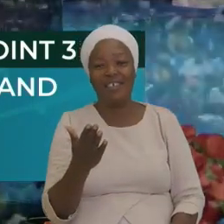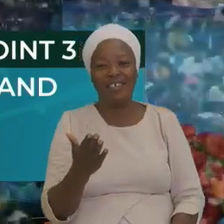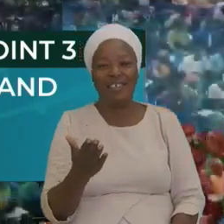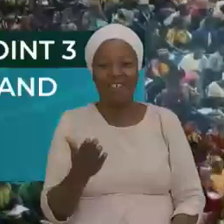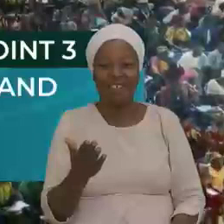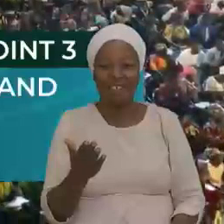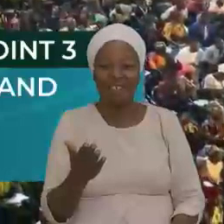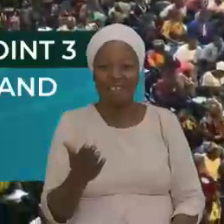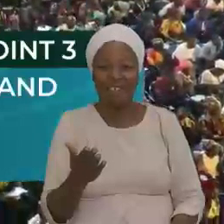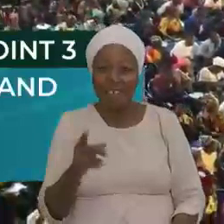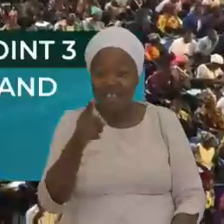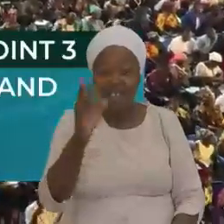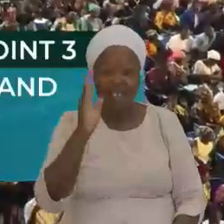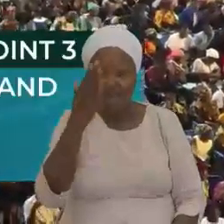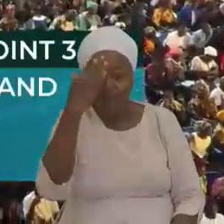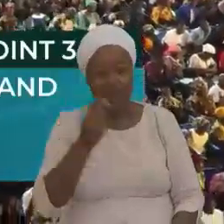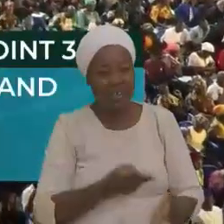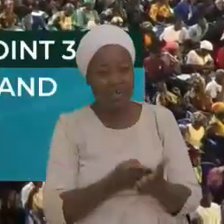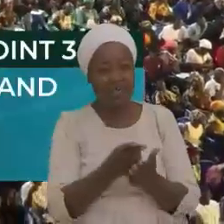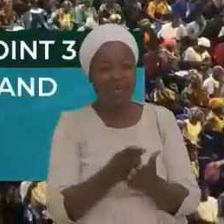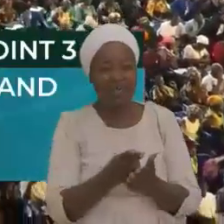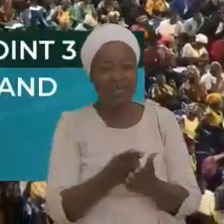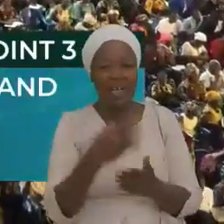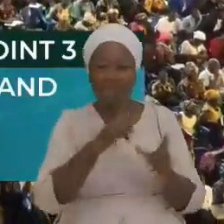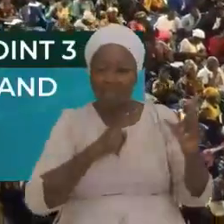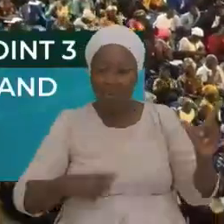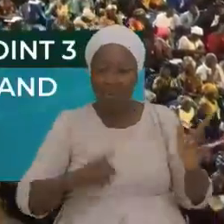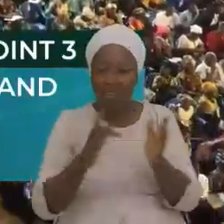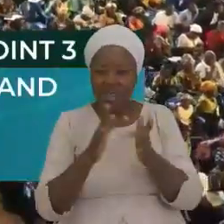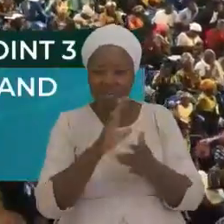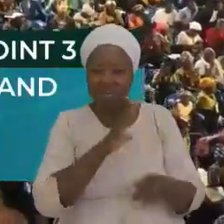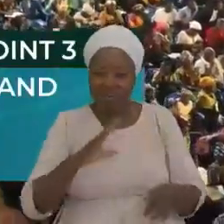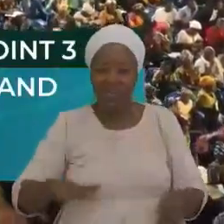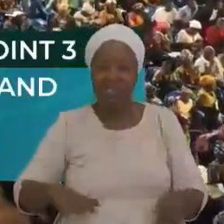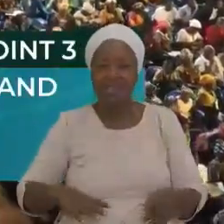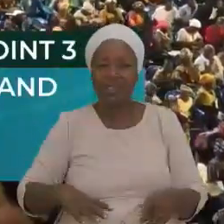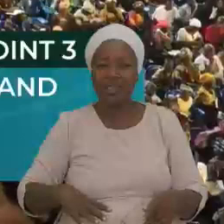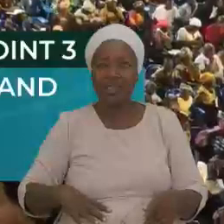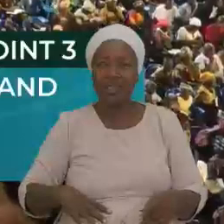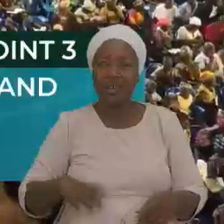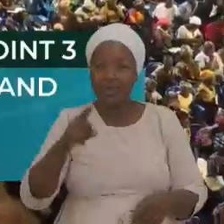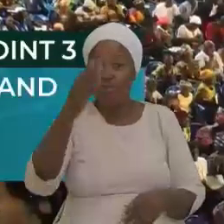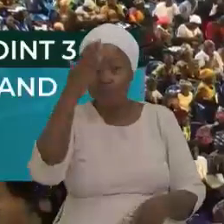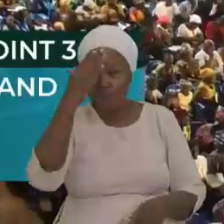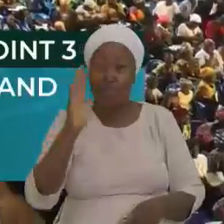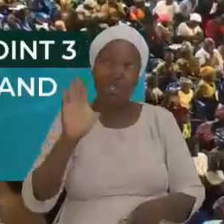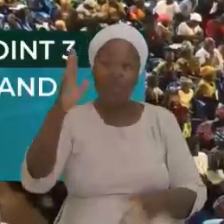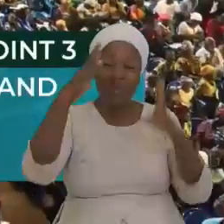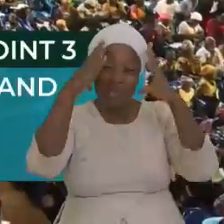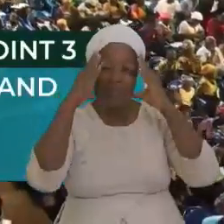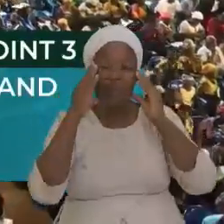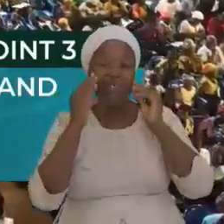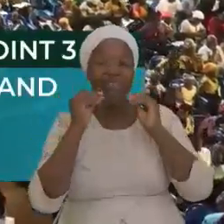there. He shall know the truth. The Lord Jesus Christ, you know him